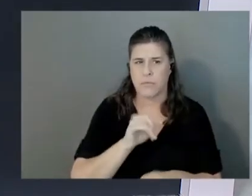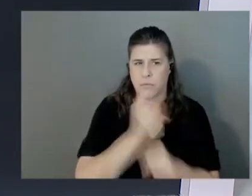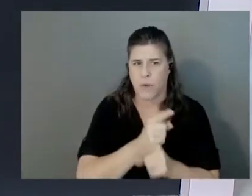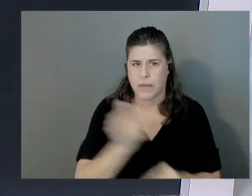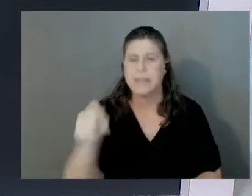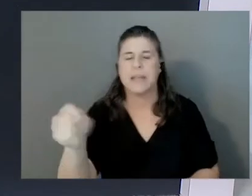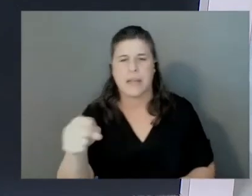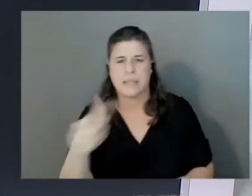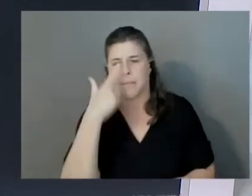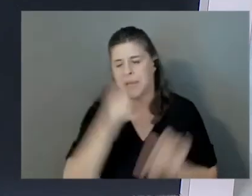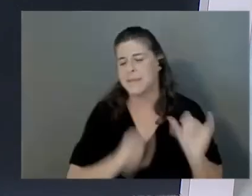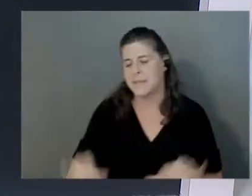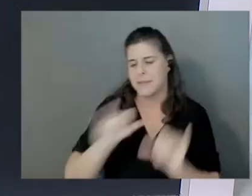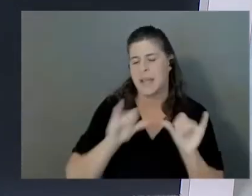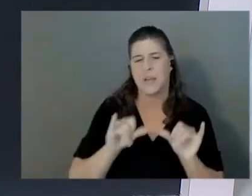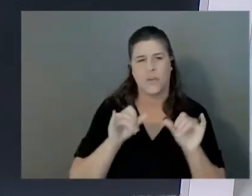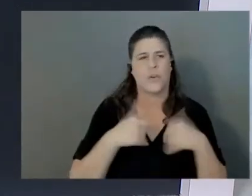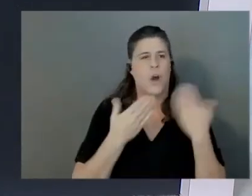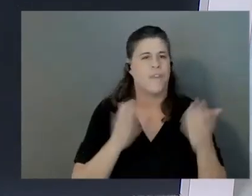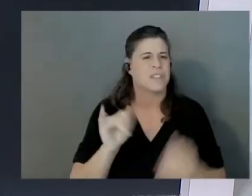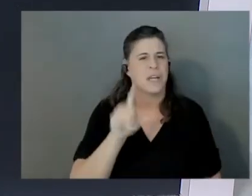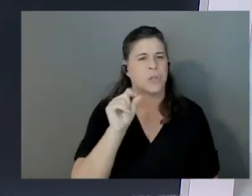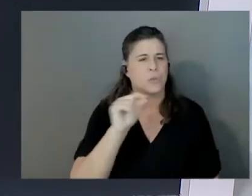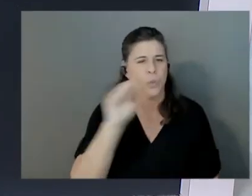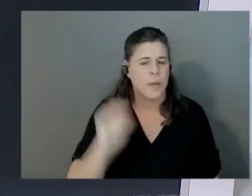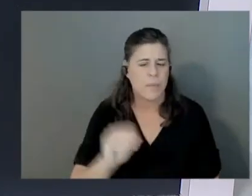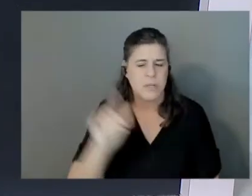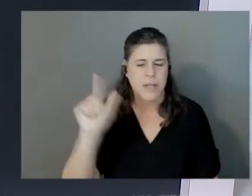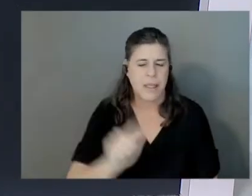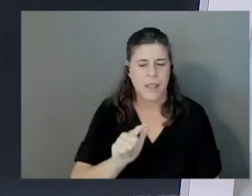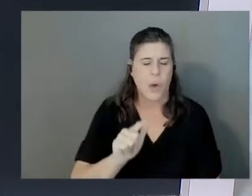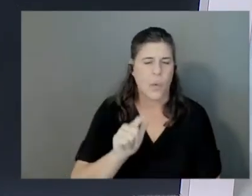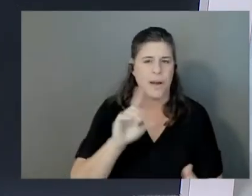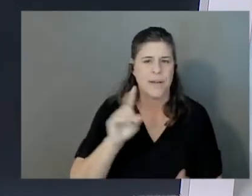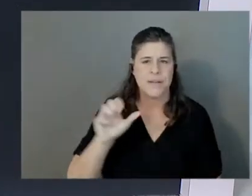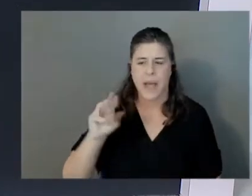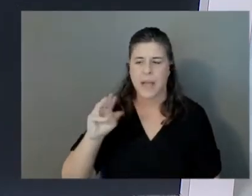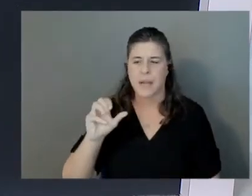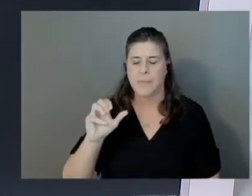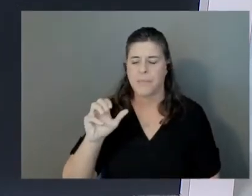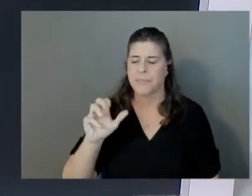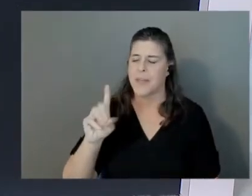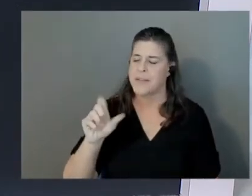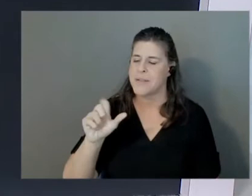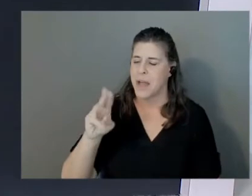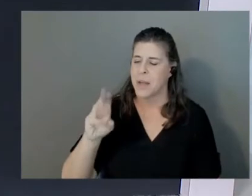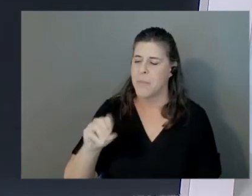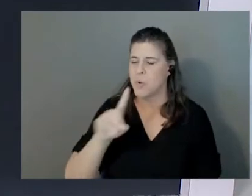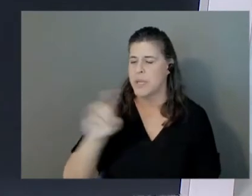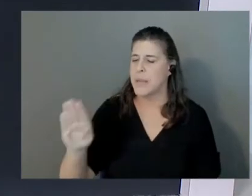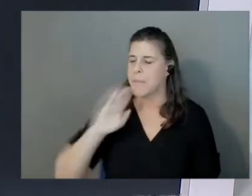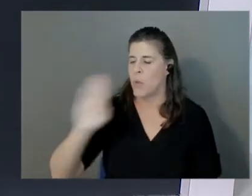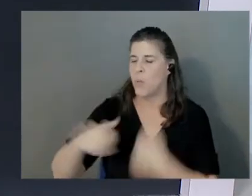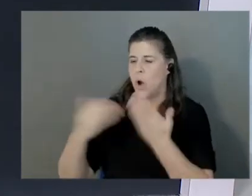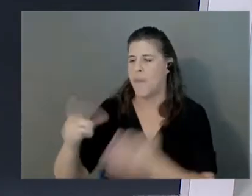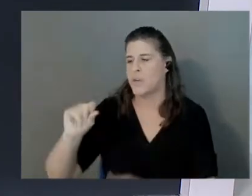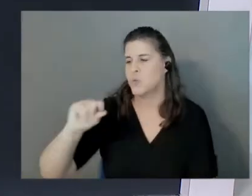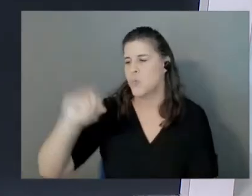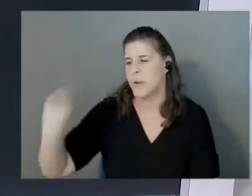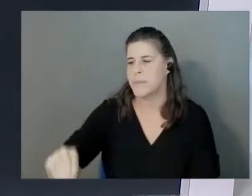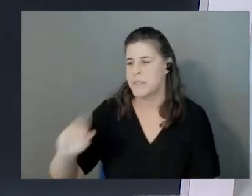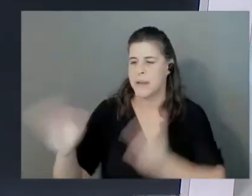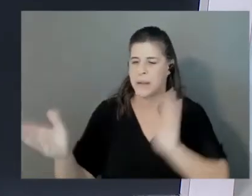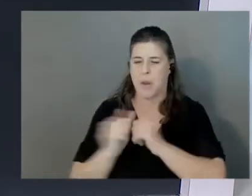offers like a 20% lower. DynamoDB standard offers a 20% lower throughput cost than DynamoDB standard IA. So